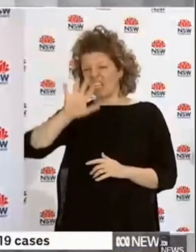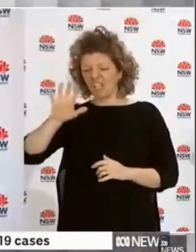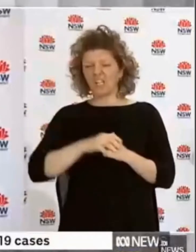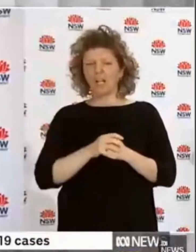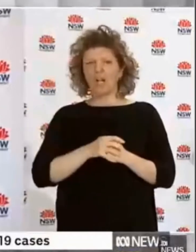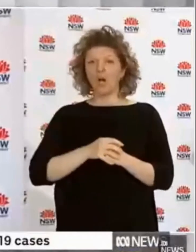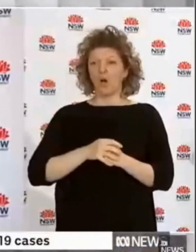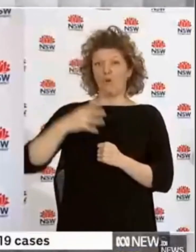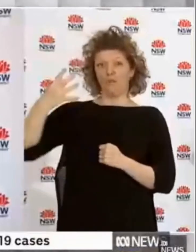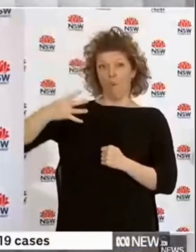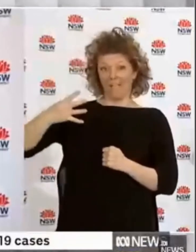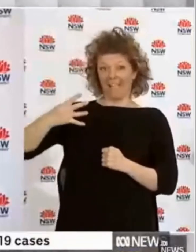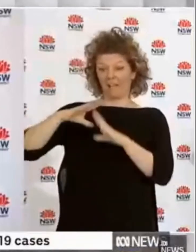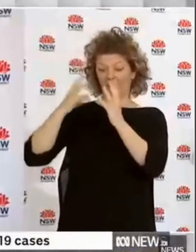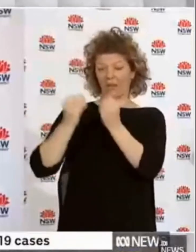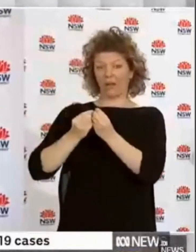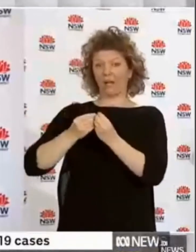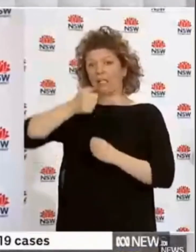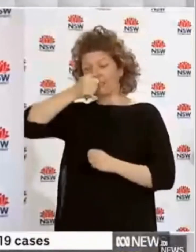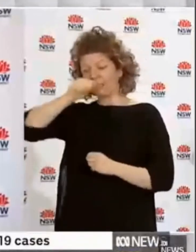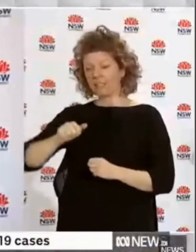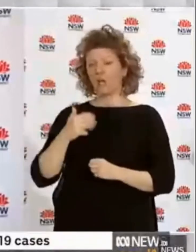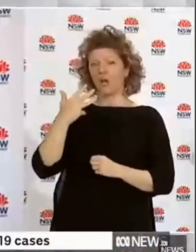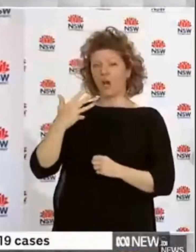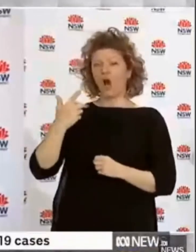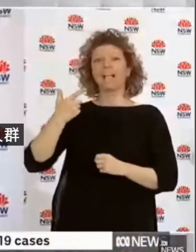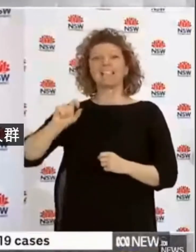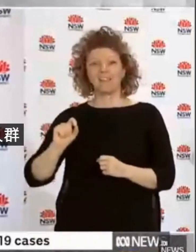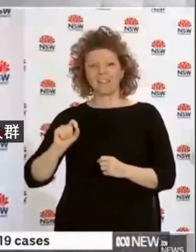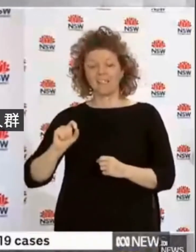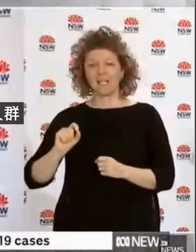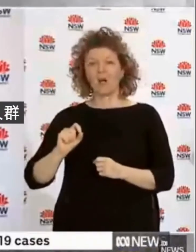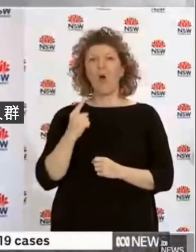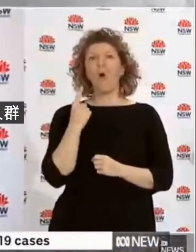their 60s, 9 in their 70s and 1 in their 80s. So the older age